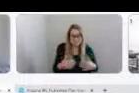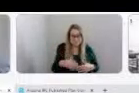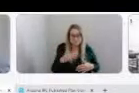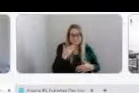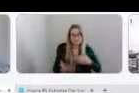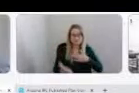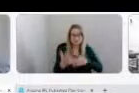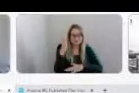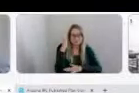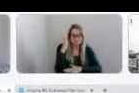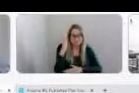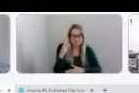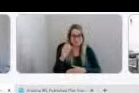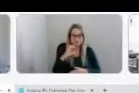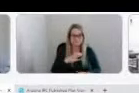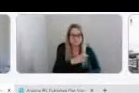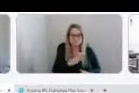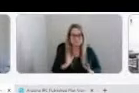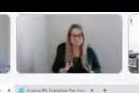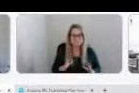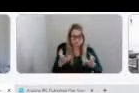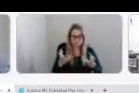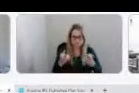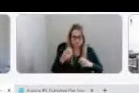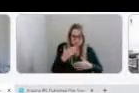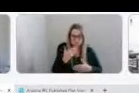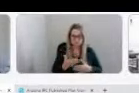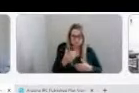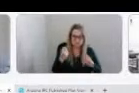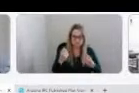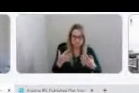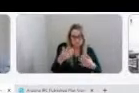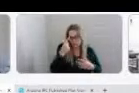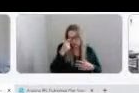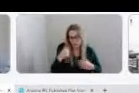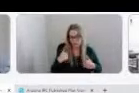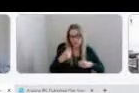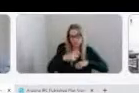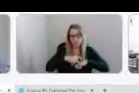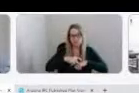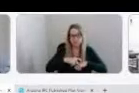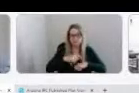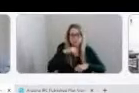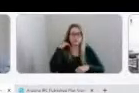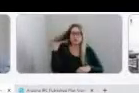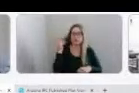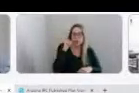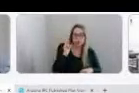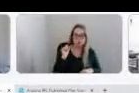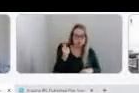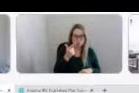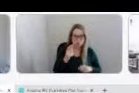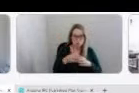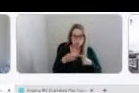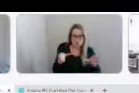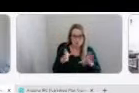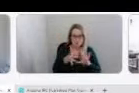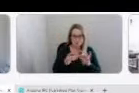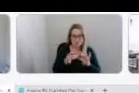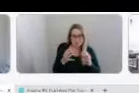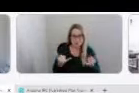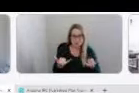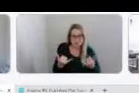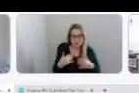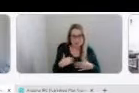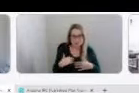afternoon commissioners i want to thank you so much for taking the time to hear all the public comment that you've heard today i've been on the